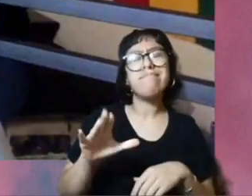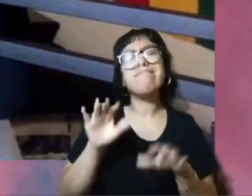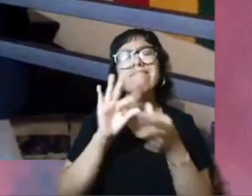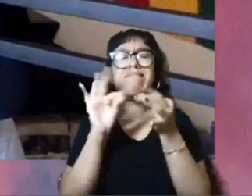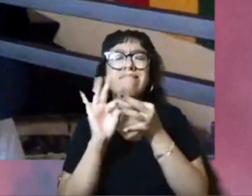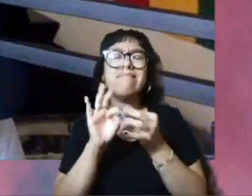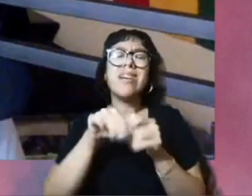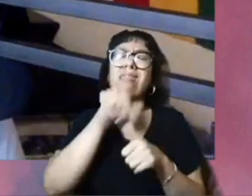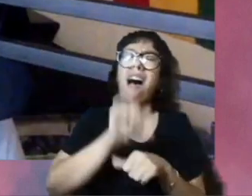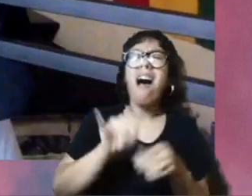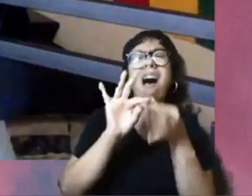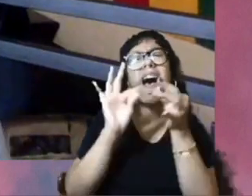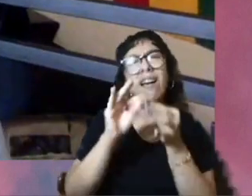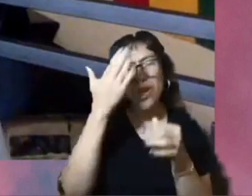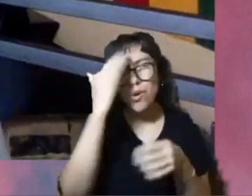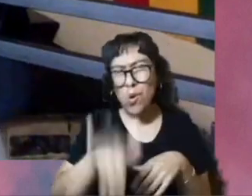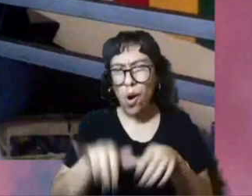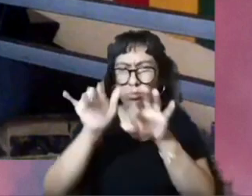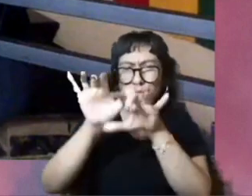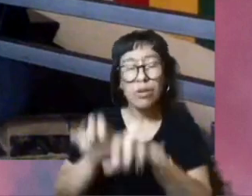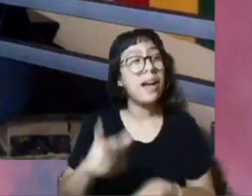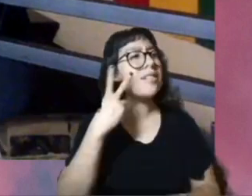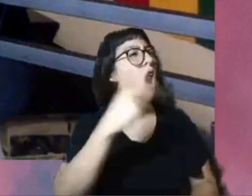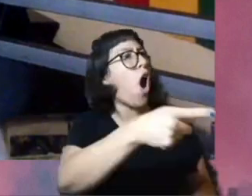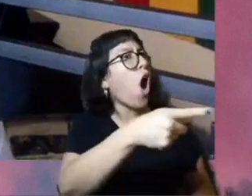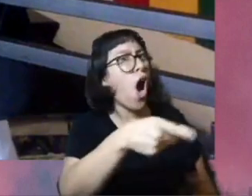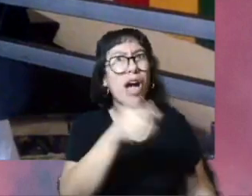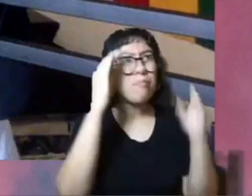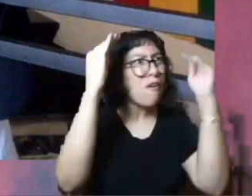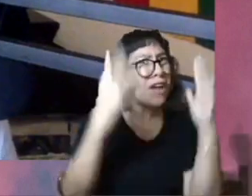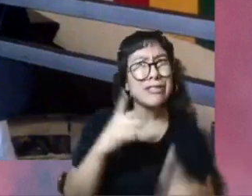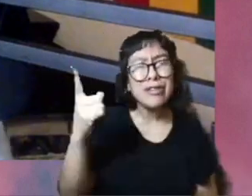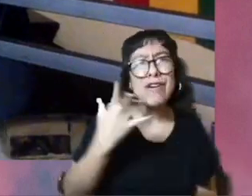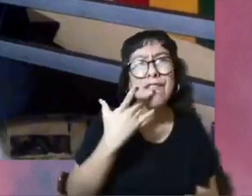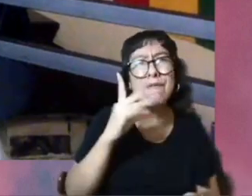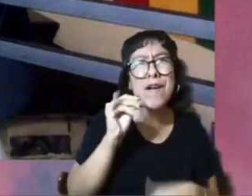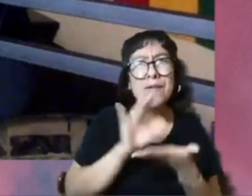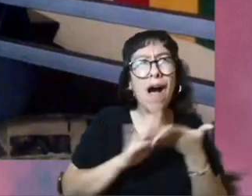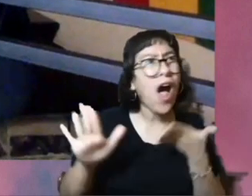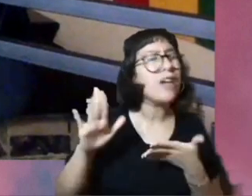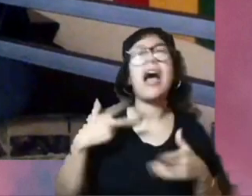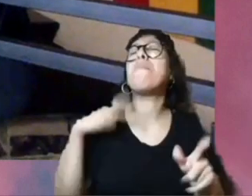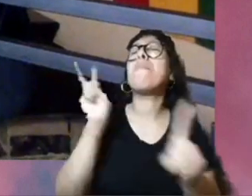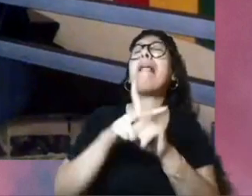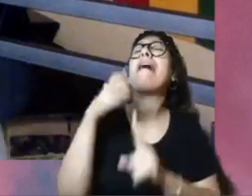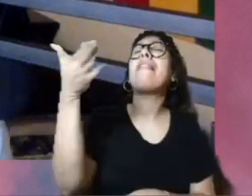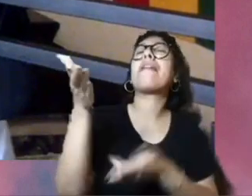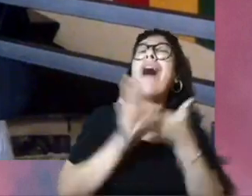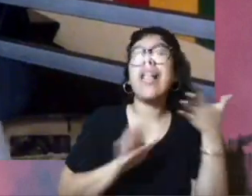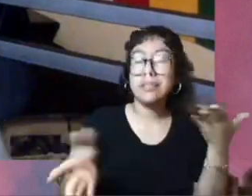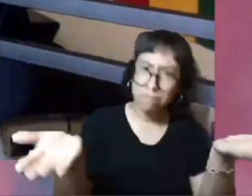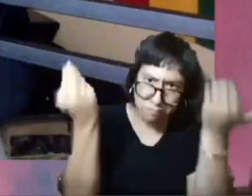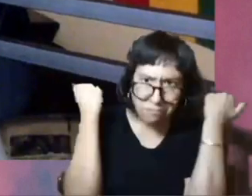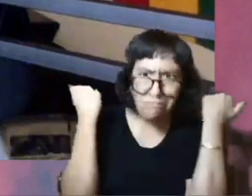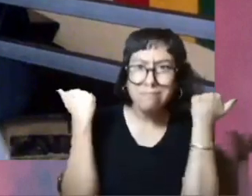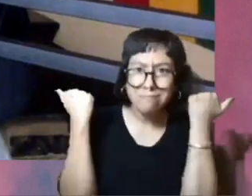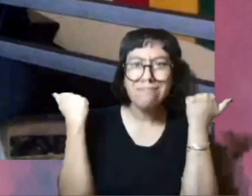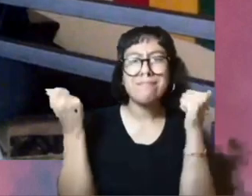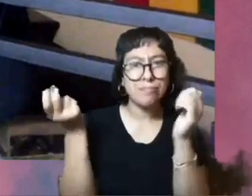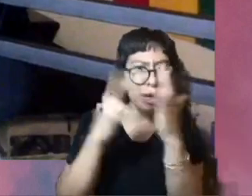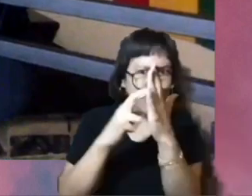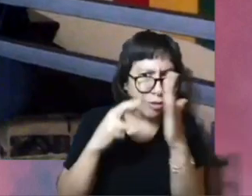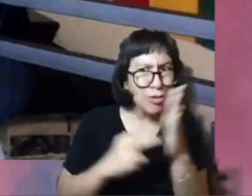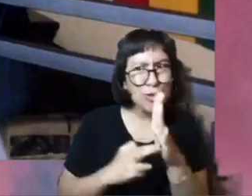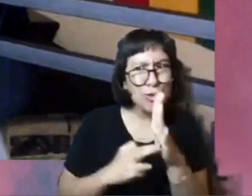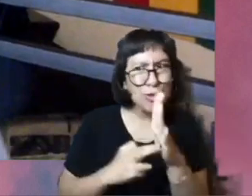comments. You know where it's at. I saw somebody say, he's a professor at Colorado College. I'm a pioneer. Y'all better look, get it in. Tap in with Nate Marshall.